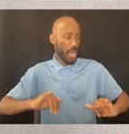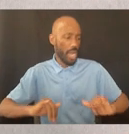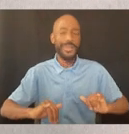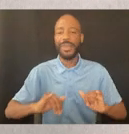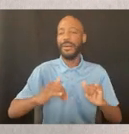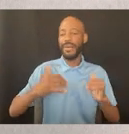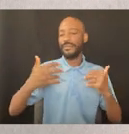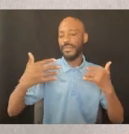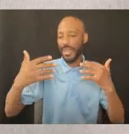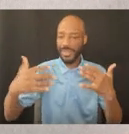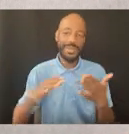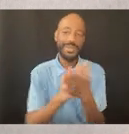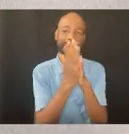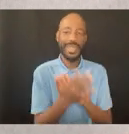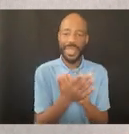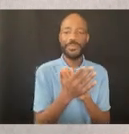eventually